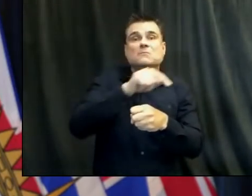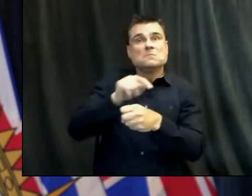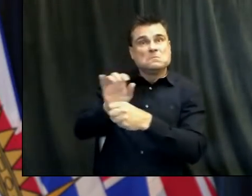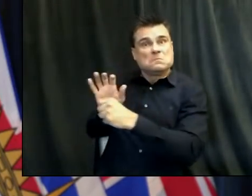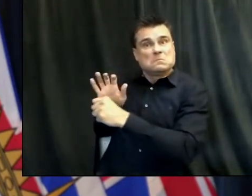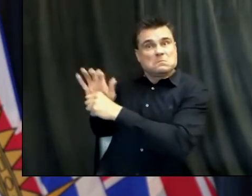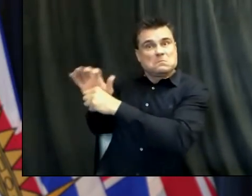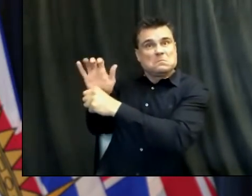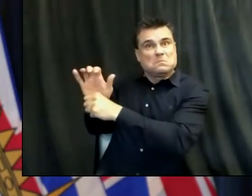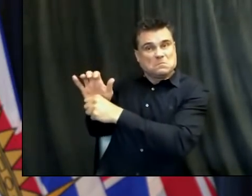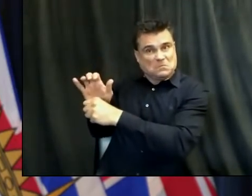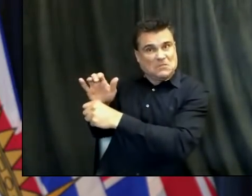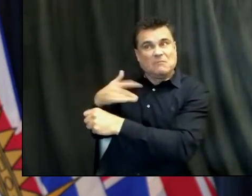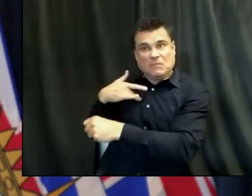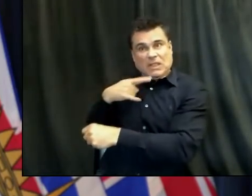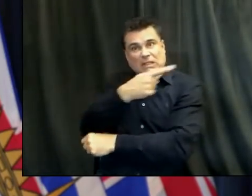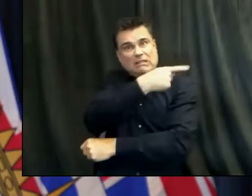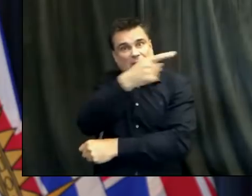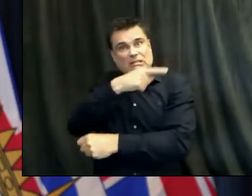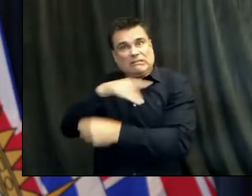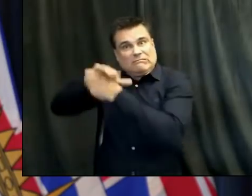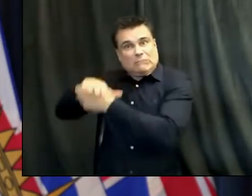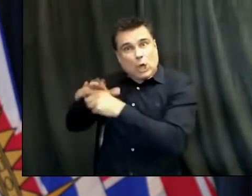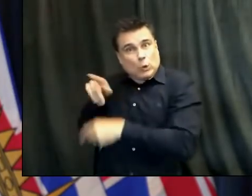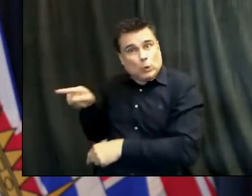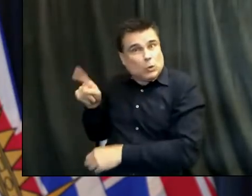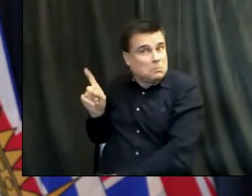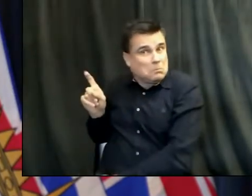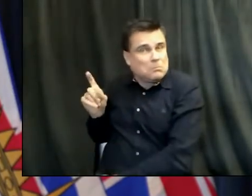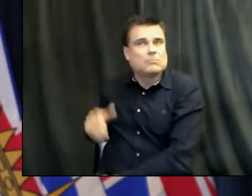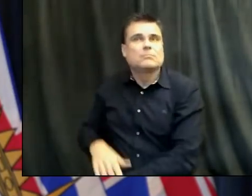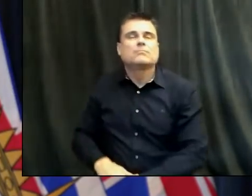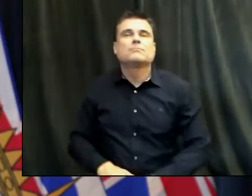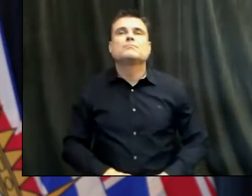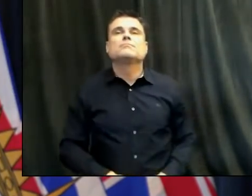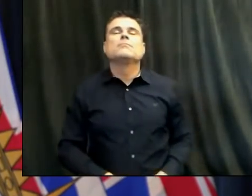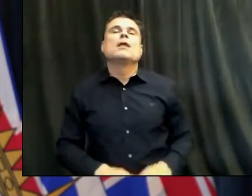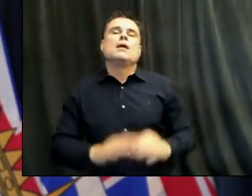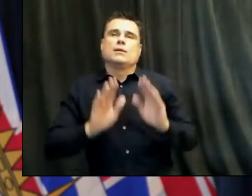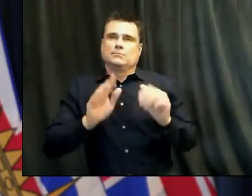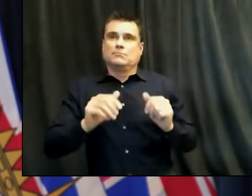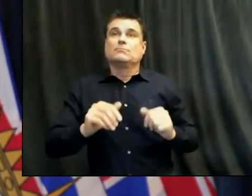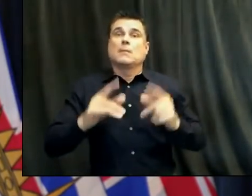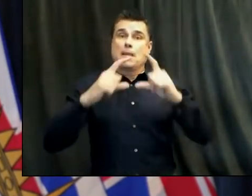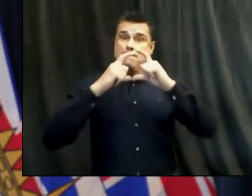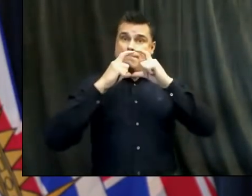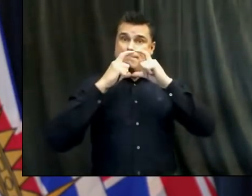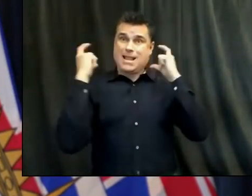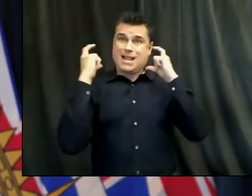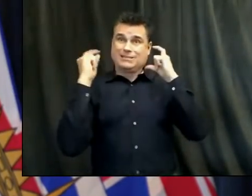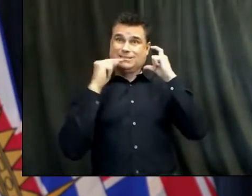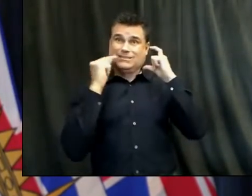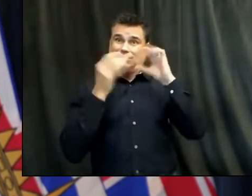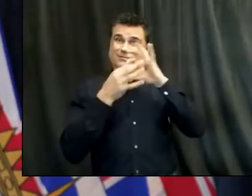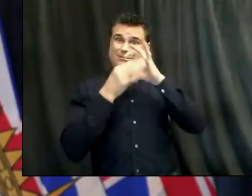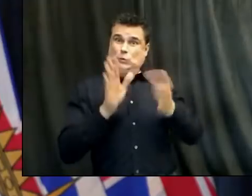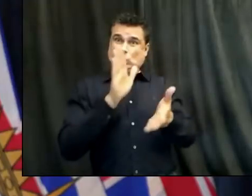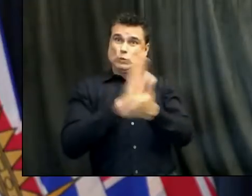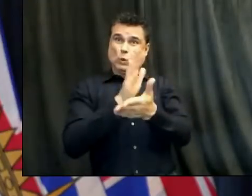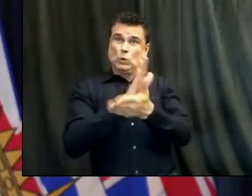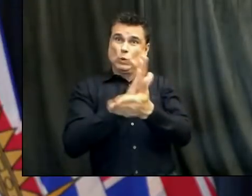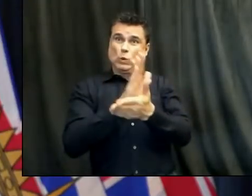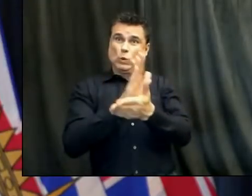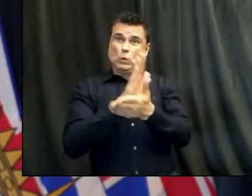I think if you look at the details of what the guidance that we've put out from a health perspective, it's all aligned.